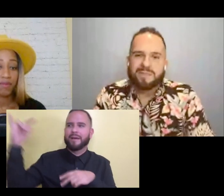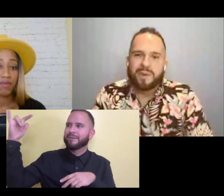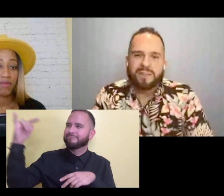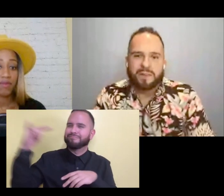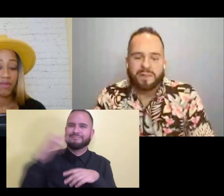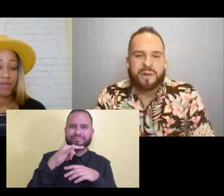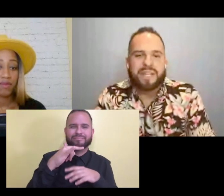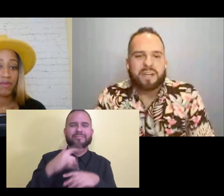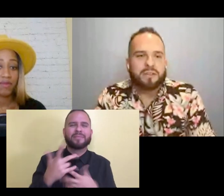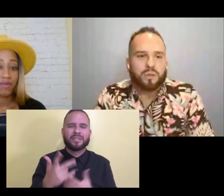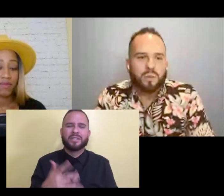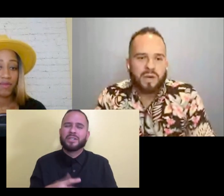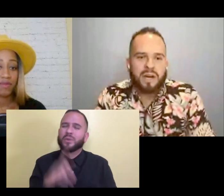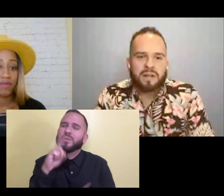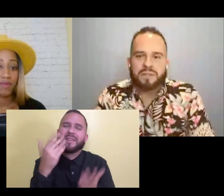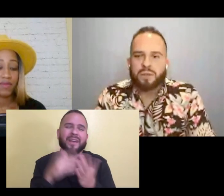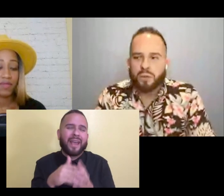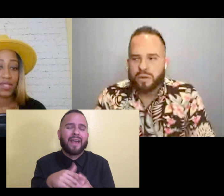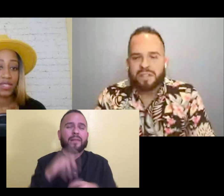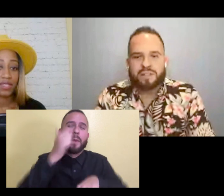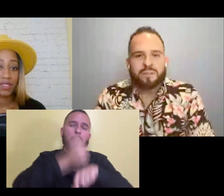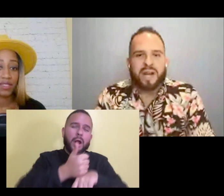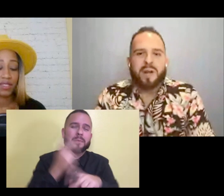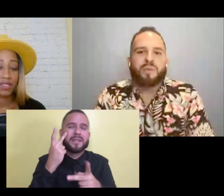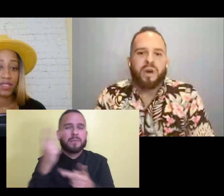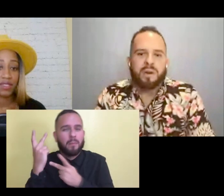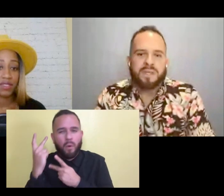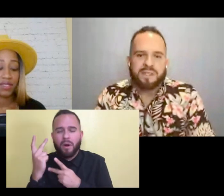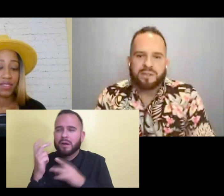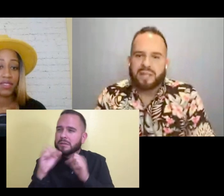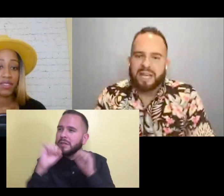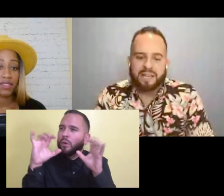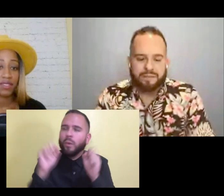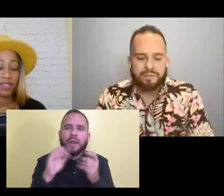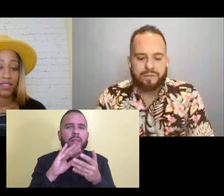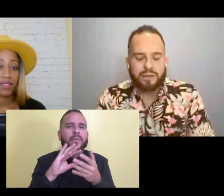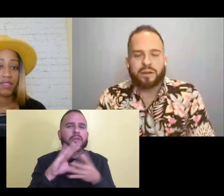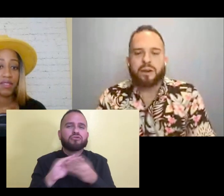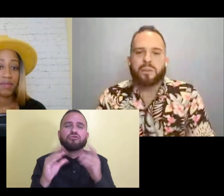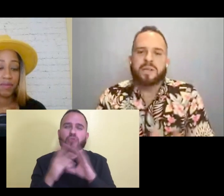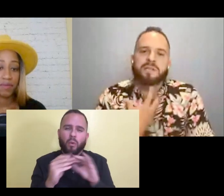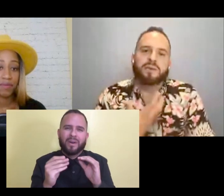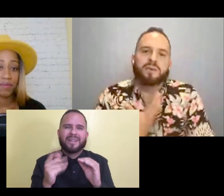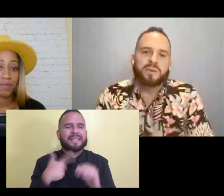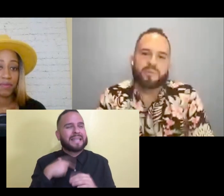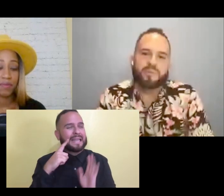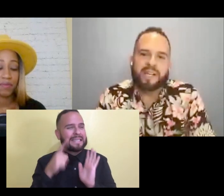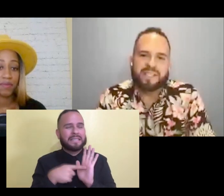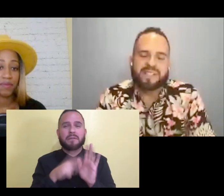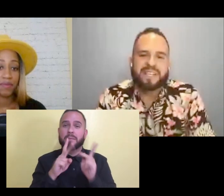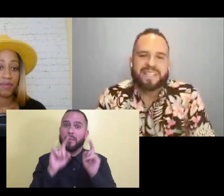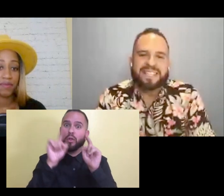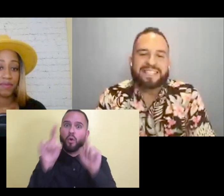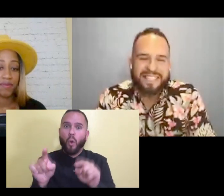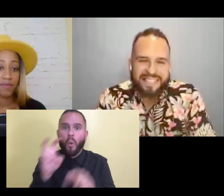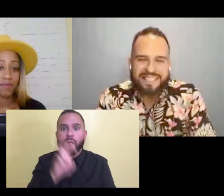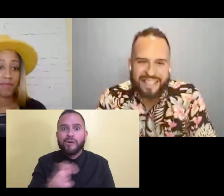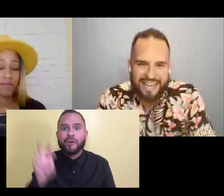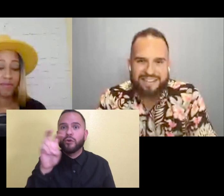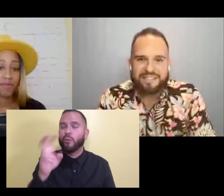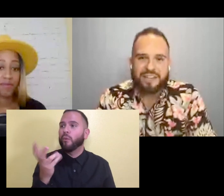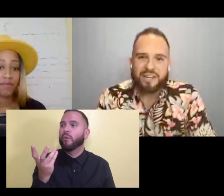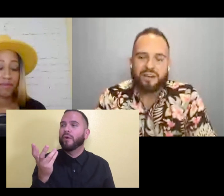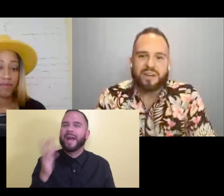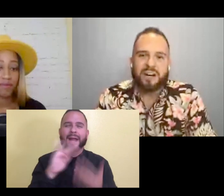don't want to spend the money on a tour guide or a tour director, but I promise you, like if you get a good one, someone who really brings these cities